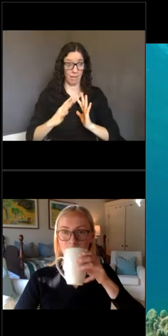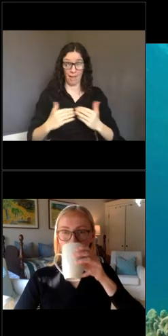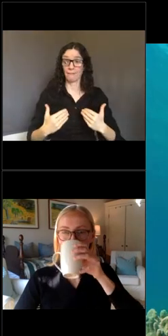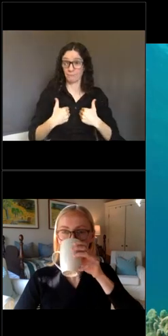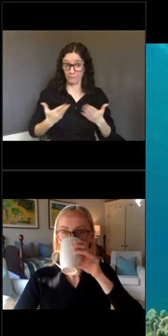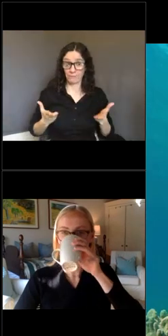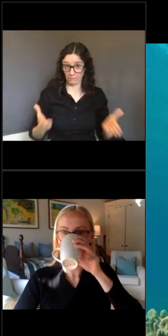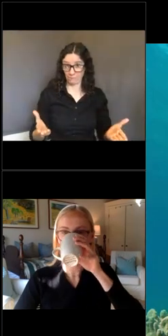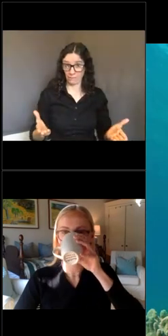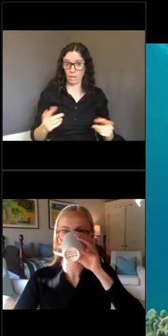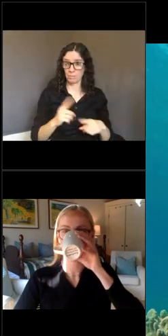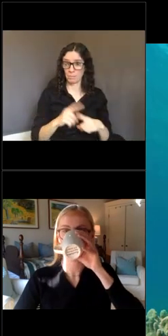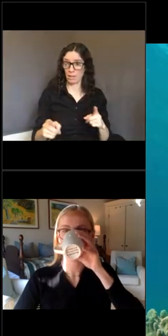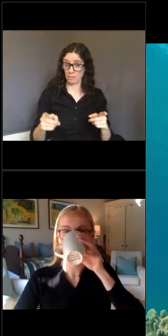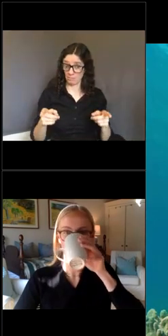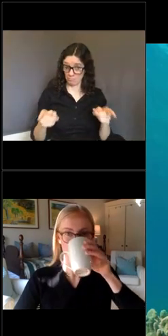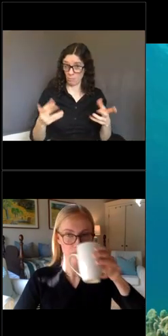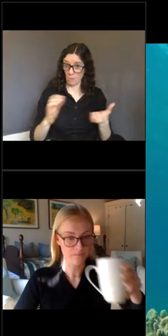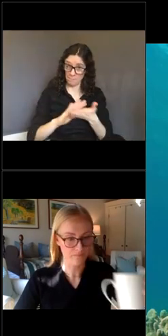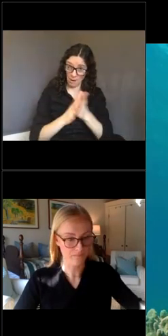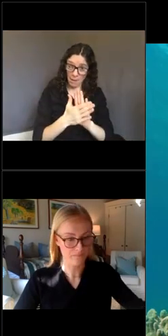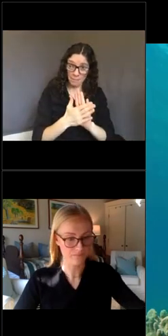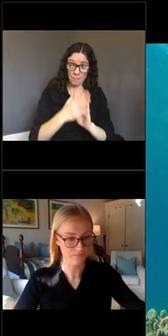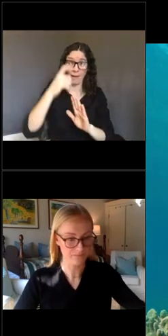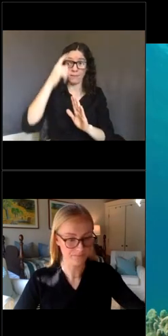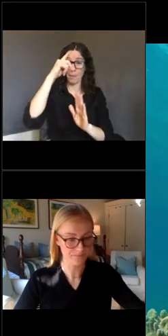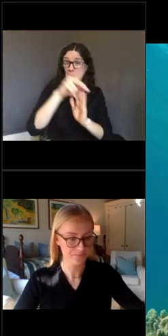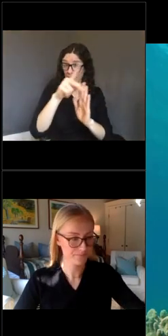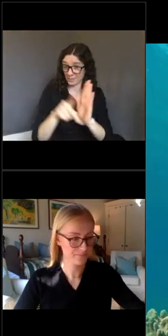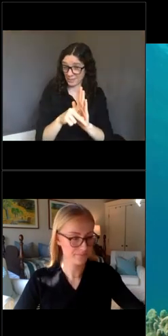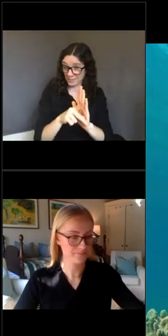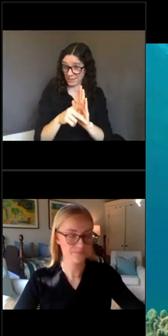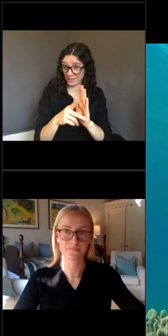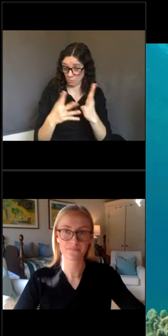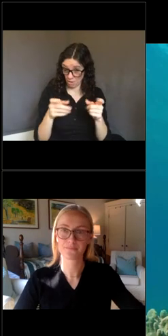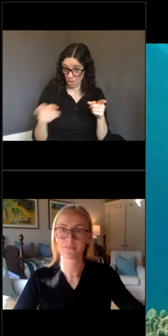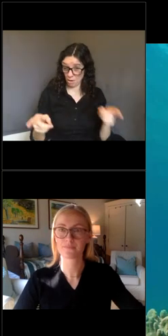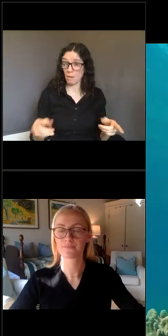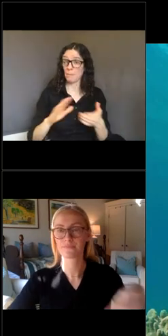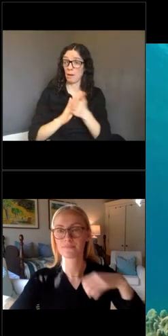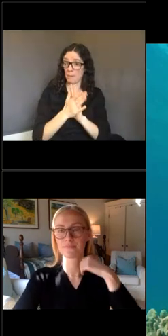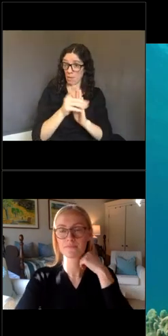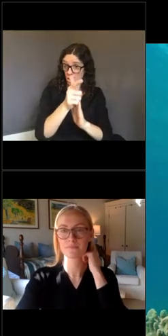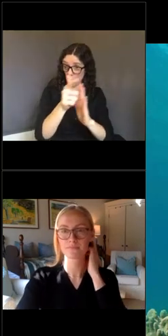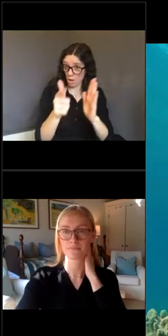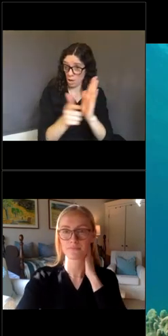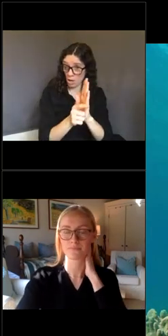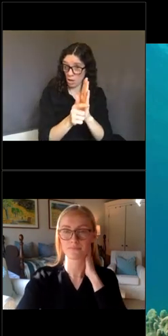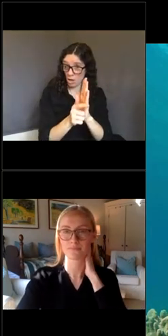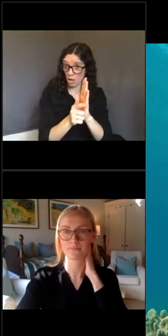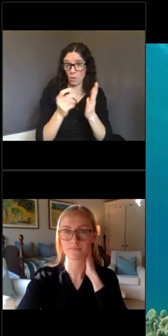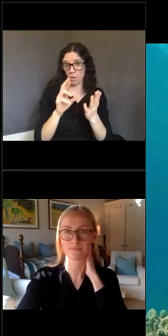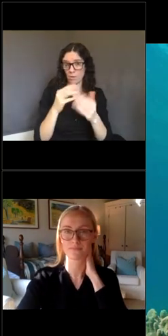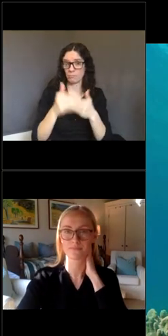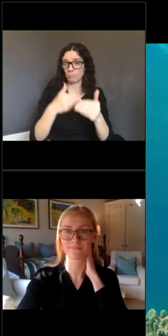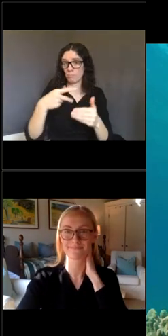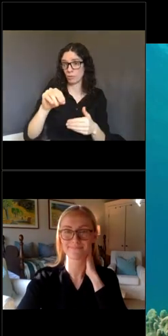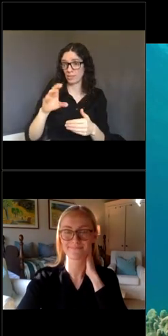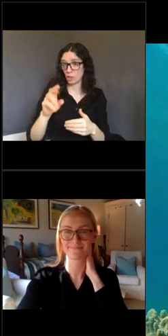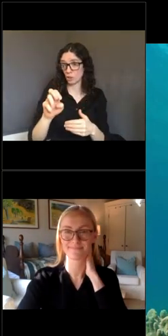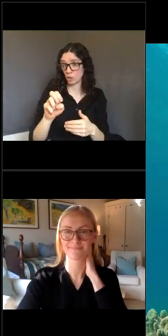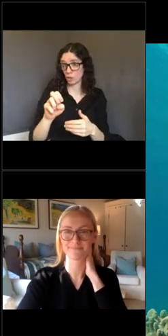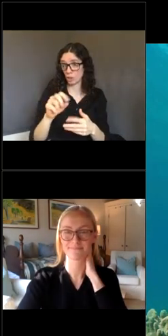government policy and law and procedures, it is not always the case that